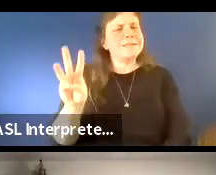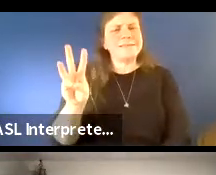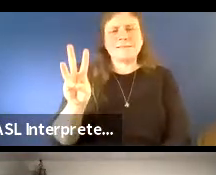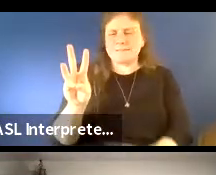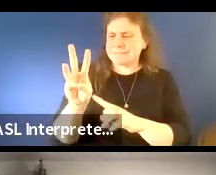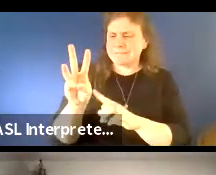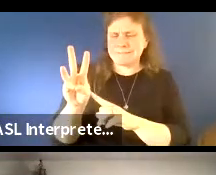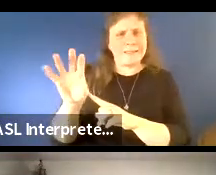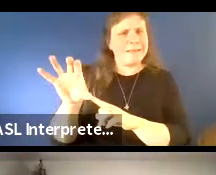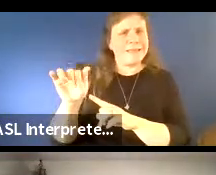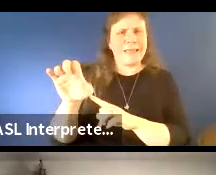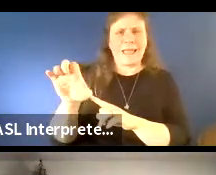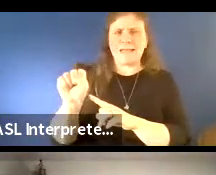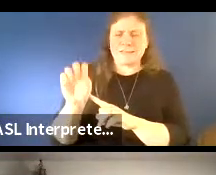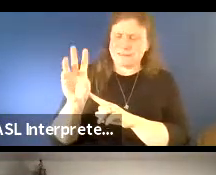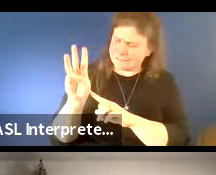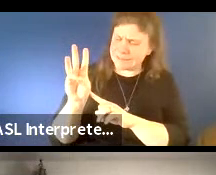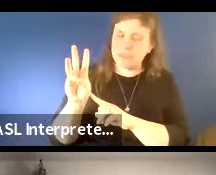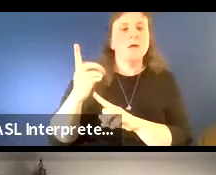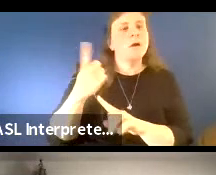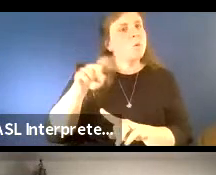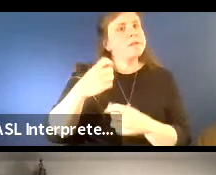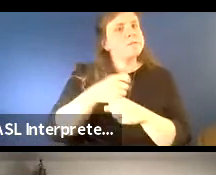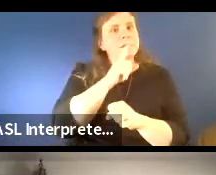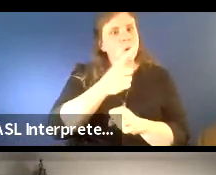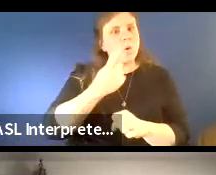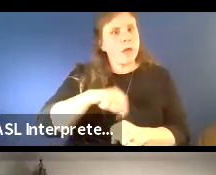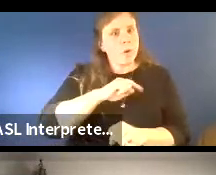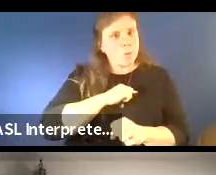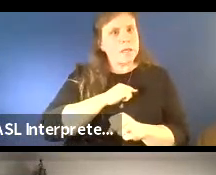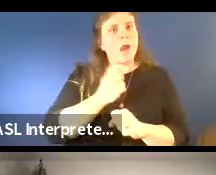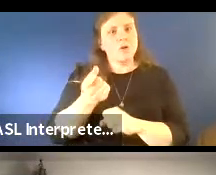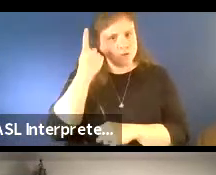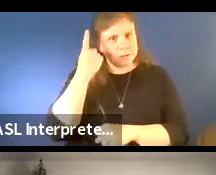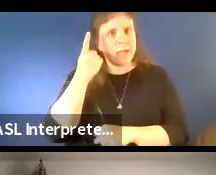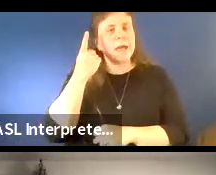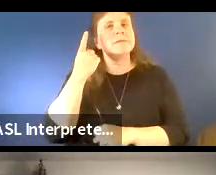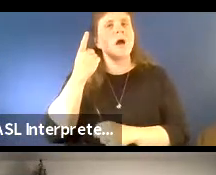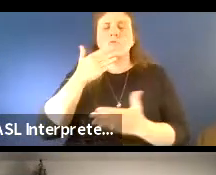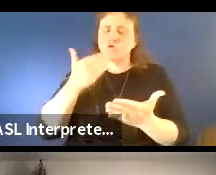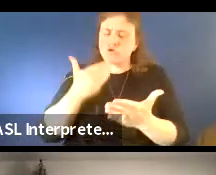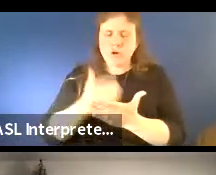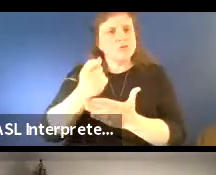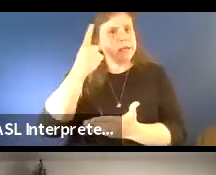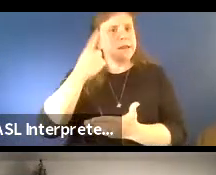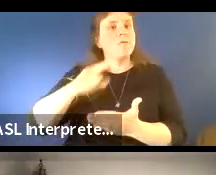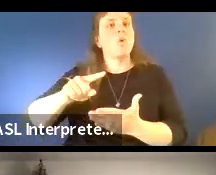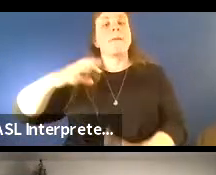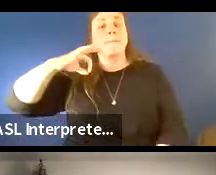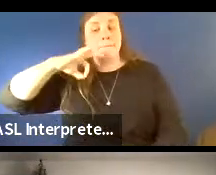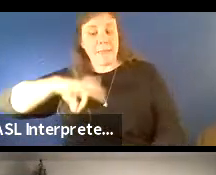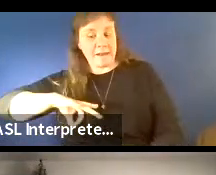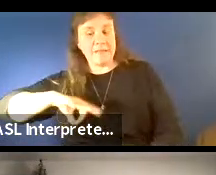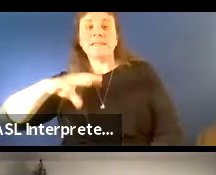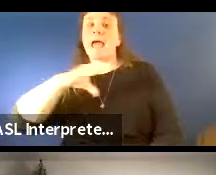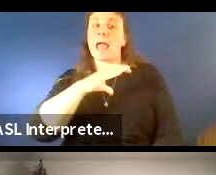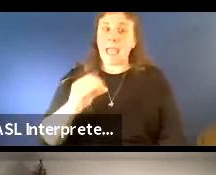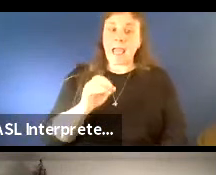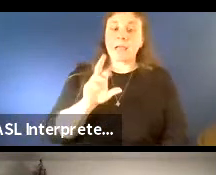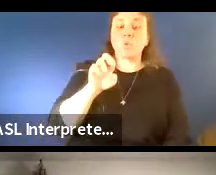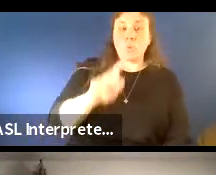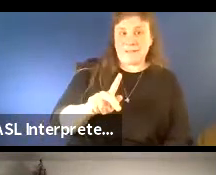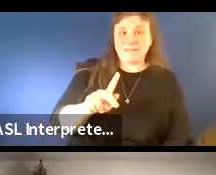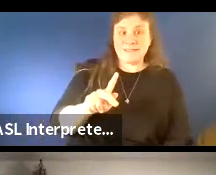able to make sure that we have a good quantitative understanding of both the benefits and the risks in context in order to be able to make an